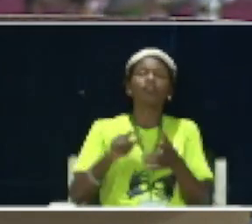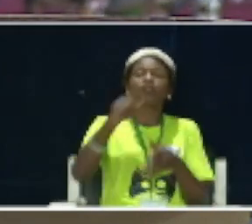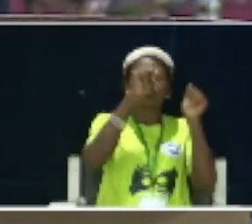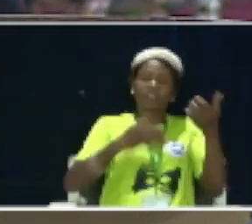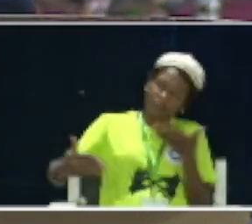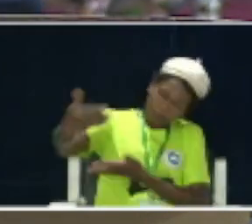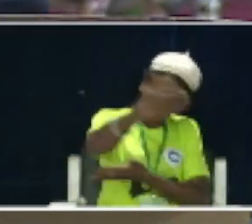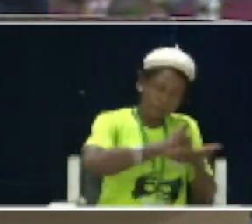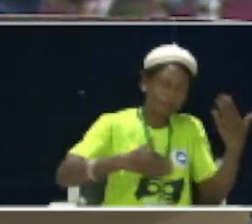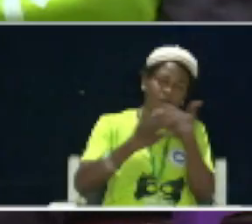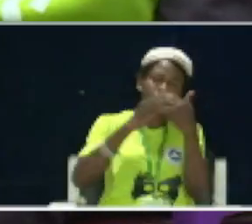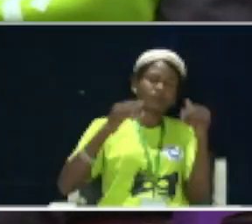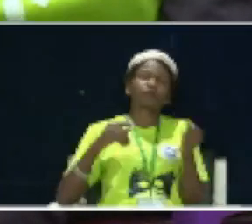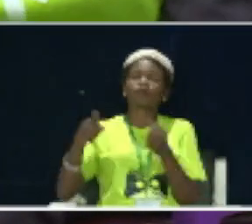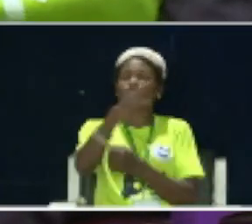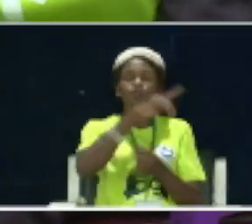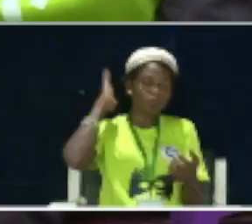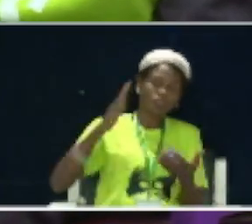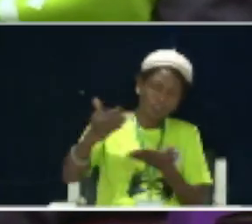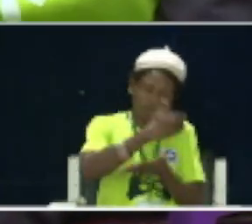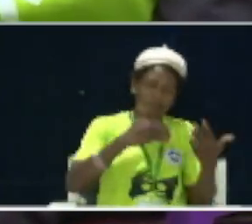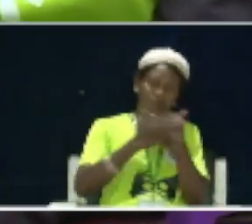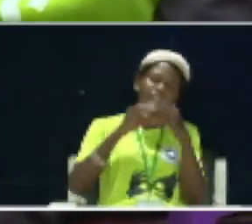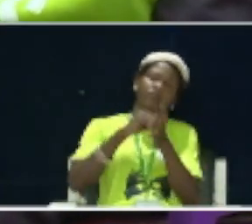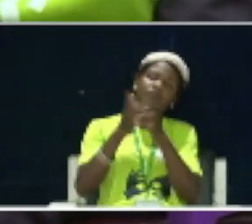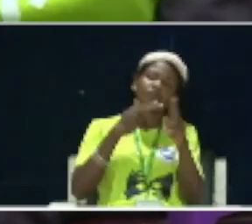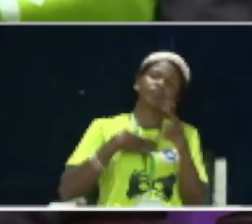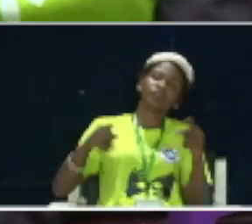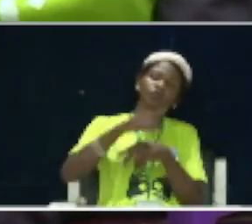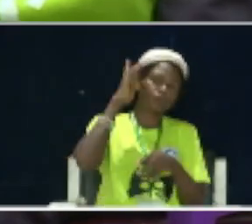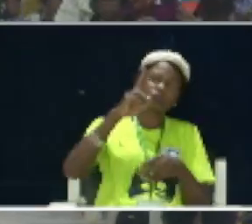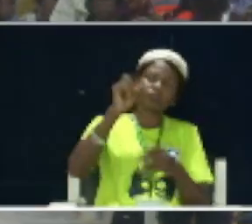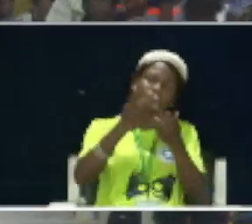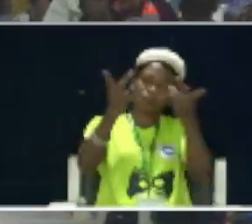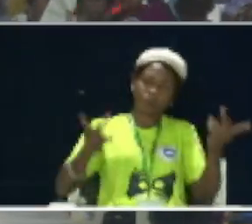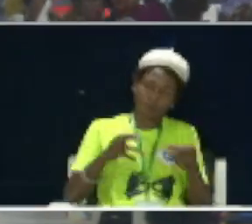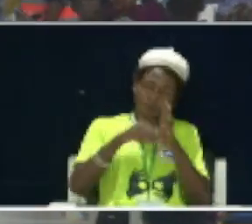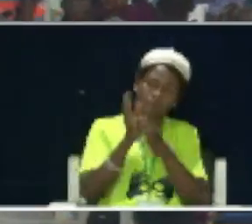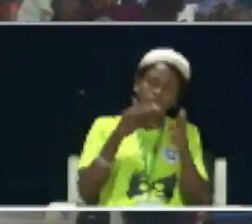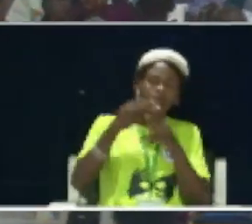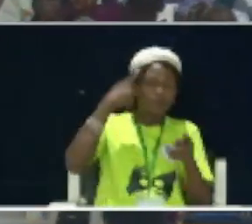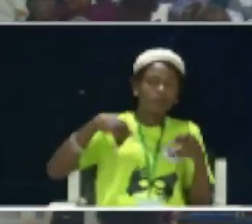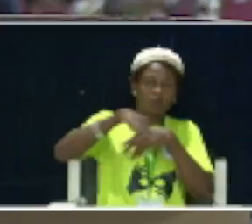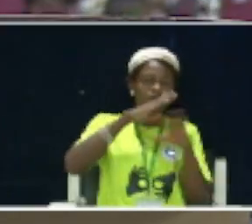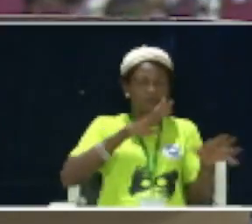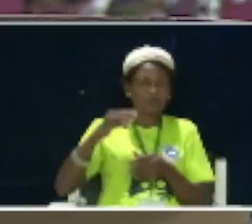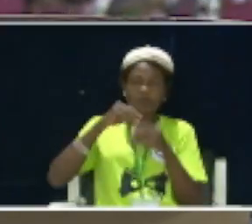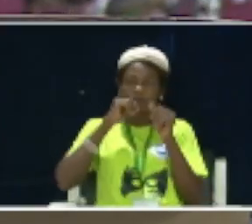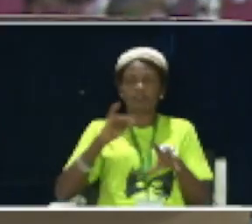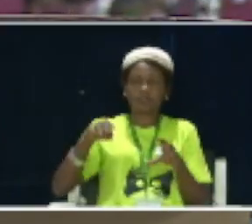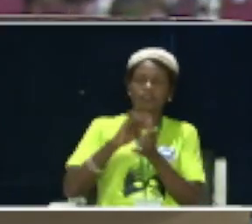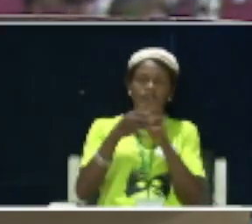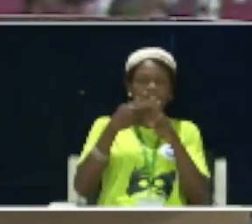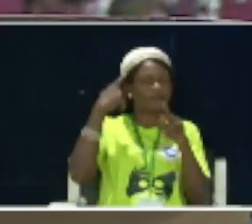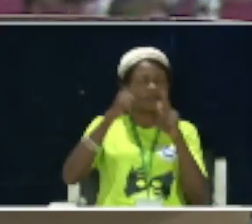recover. You will recover. And you'll be repositioned for overflowing blessings, for